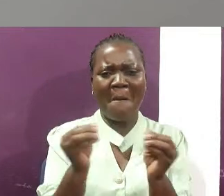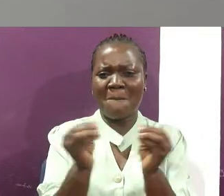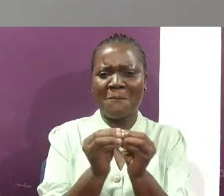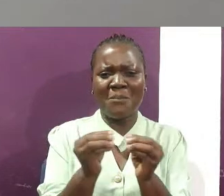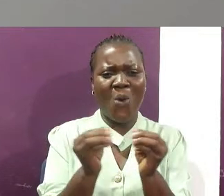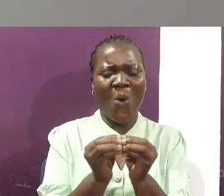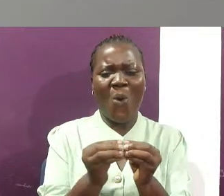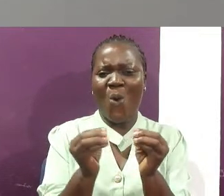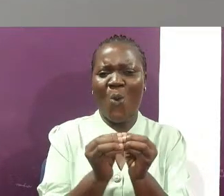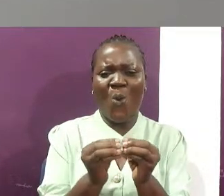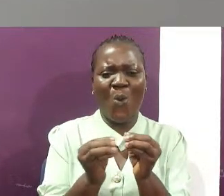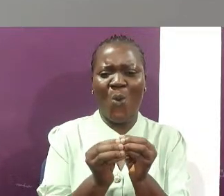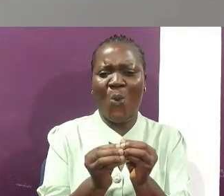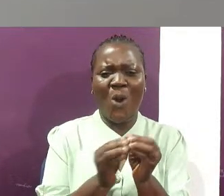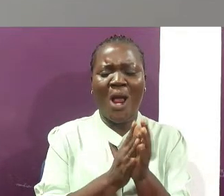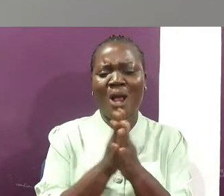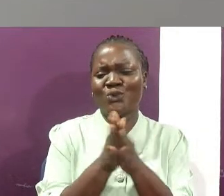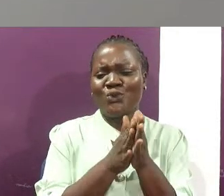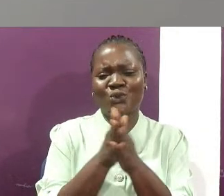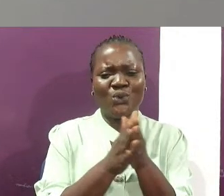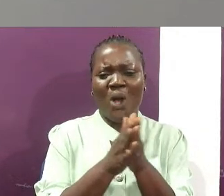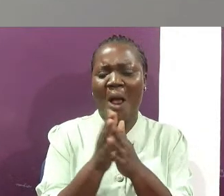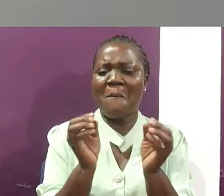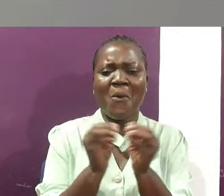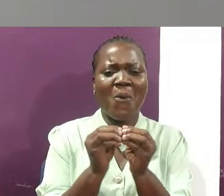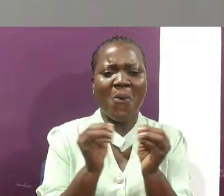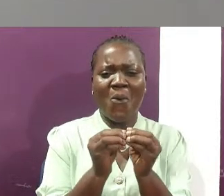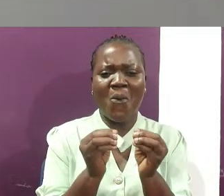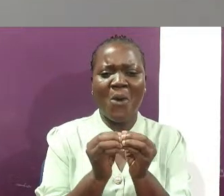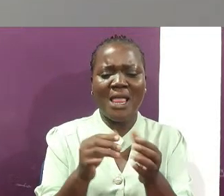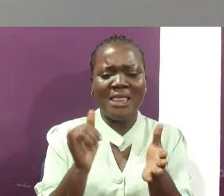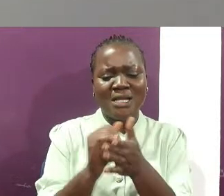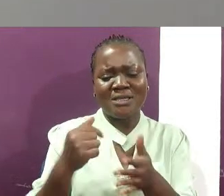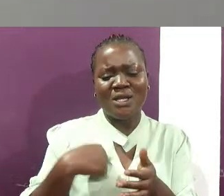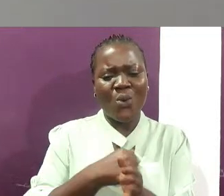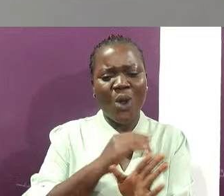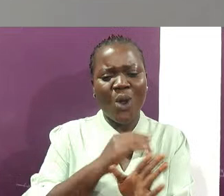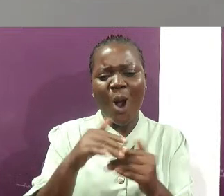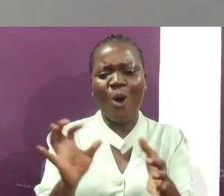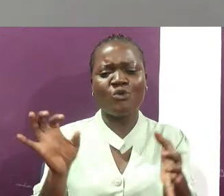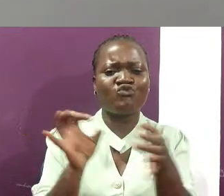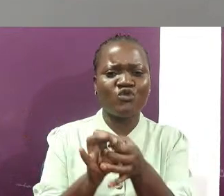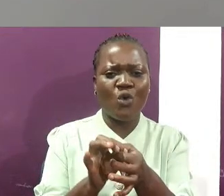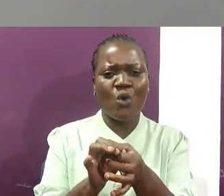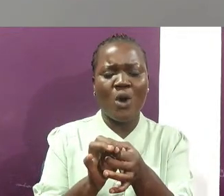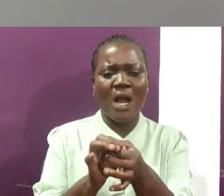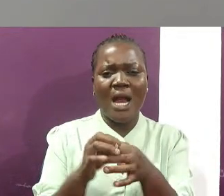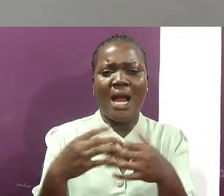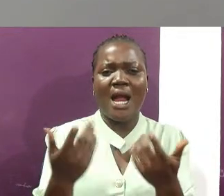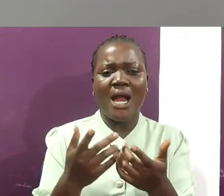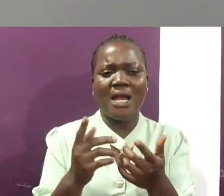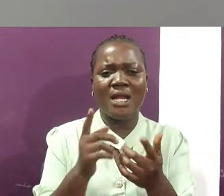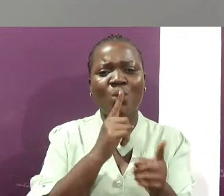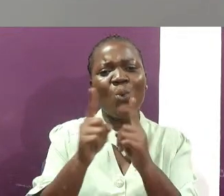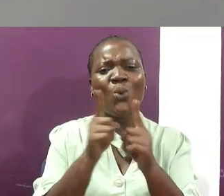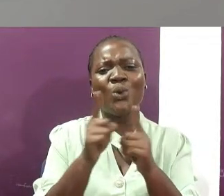kwan na yetimi akasa nsemi yenu asua de erade nhira na eye many so se menya ho kwan